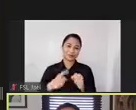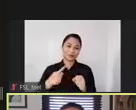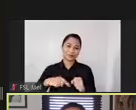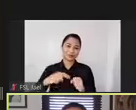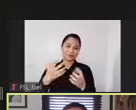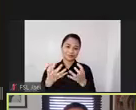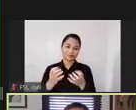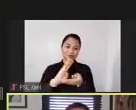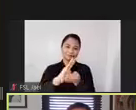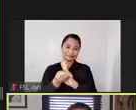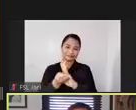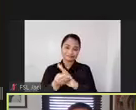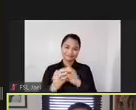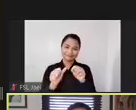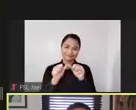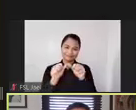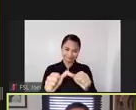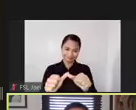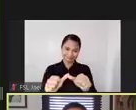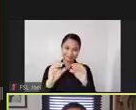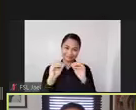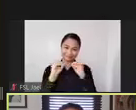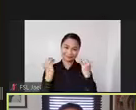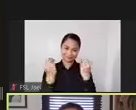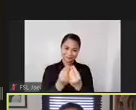and national Olympic committees. So,